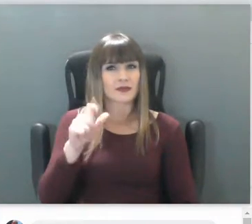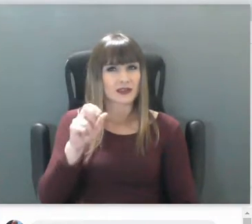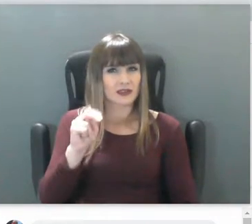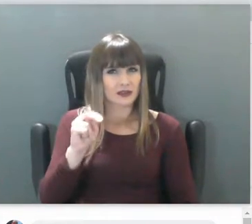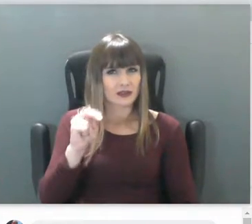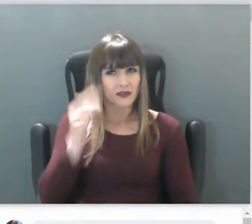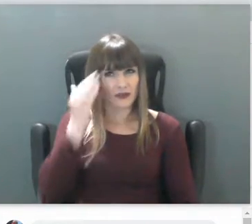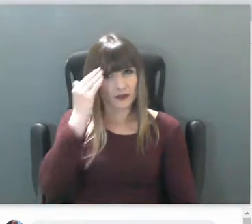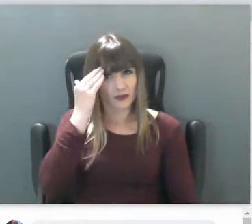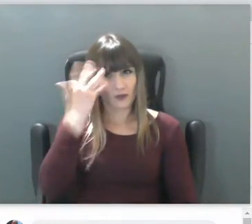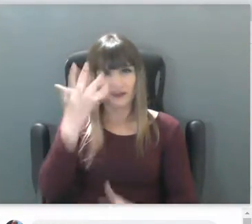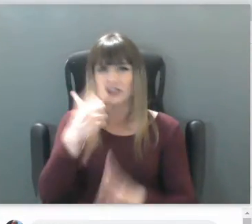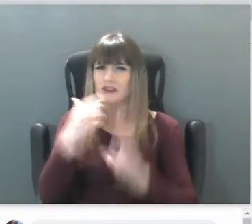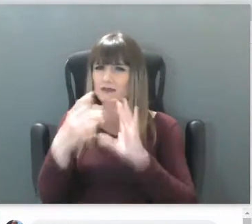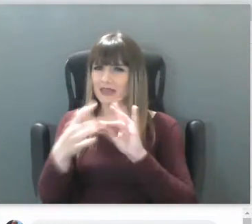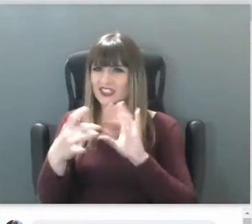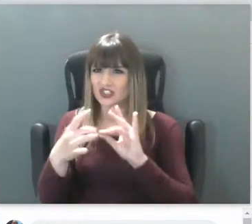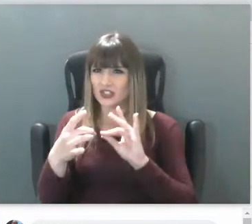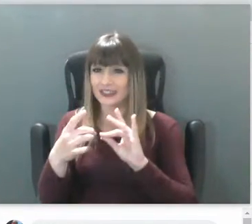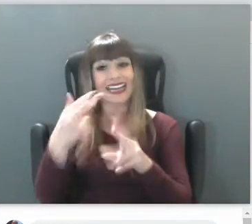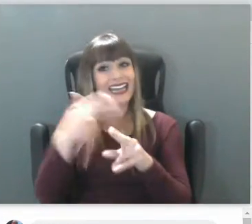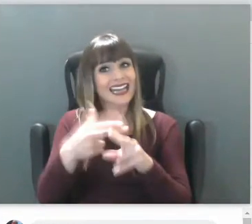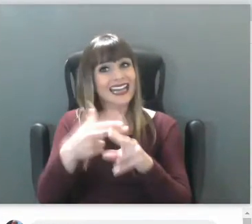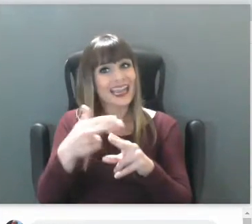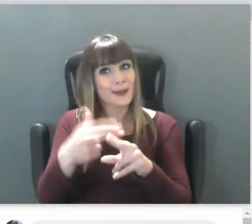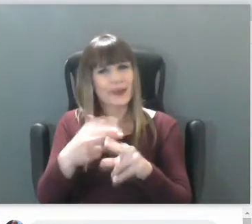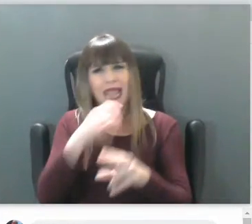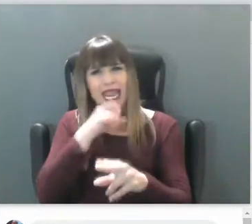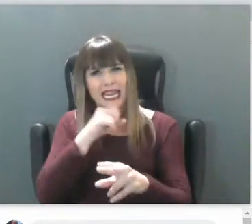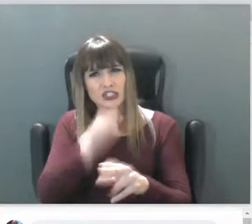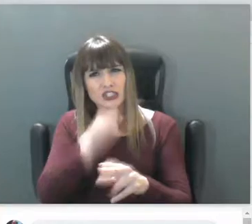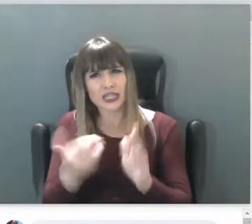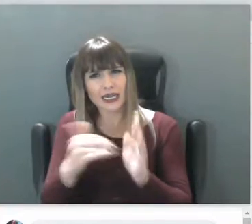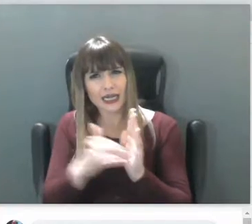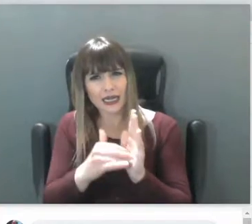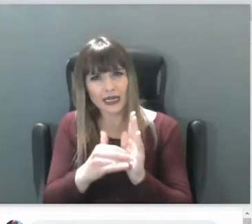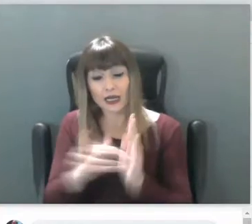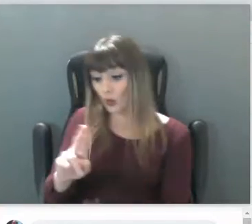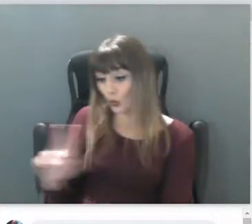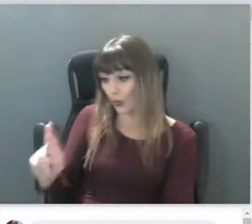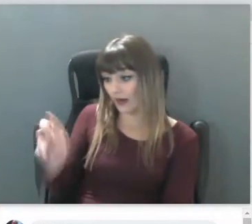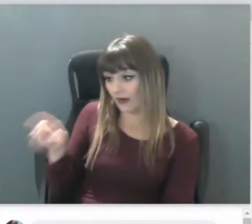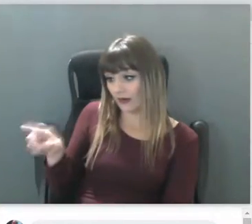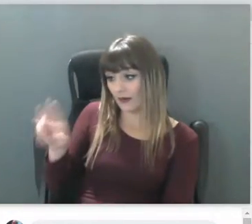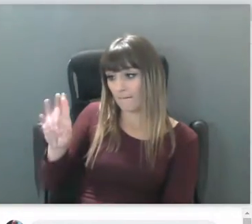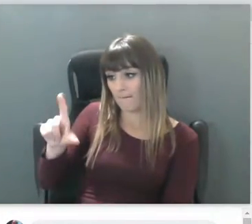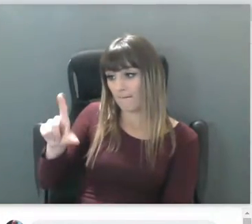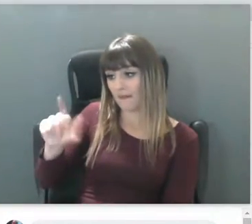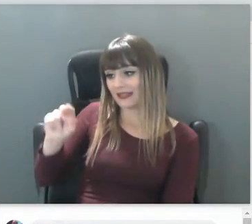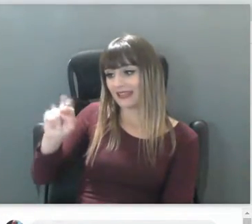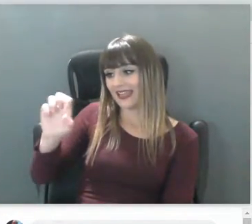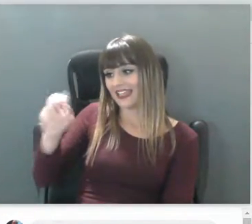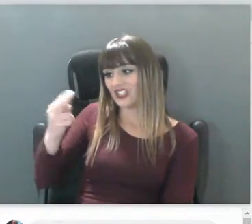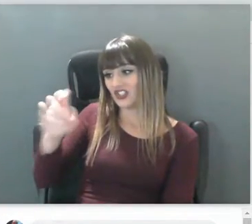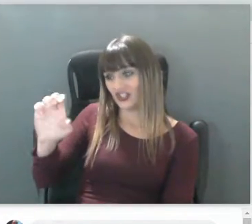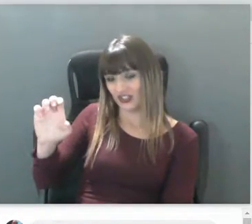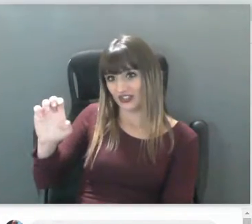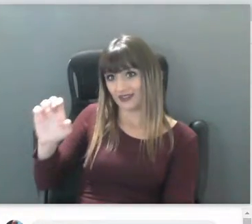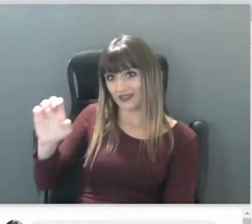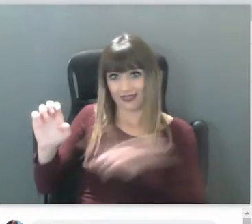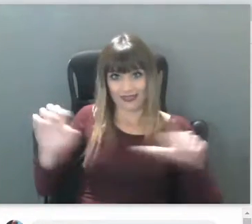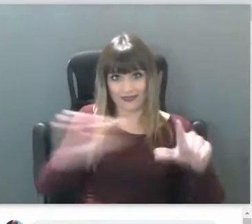but remind us of their names and how old they are. Sure. So this is Blanche on the right, and then Blanche. Jack. Blanche and Jack. Yep. Blanche will be